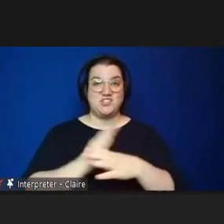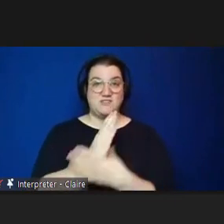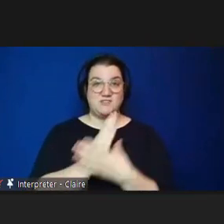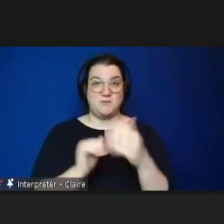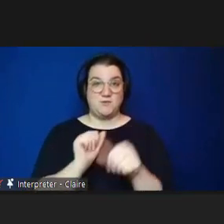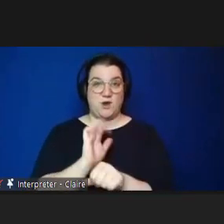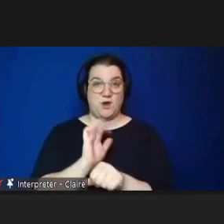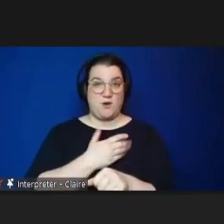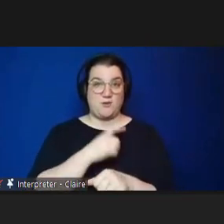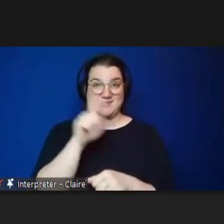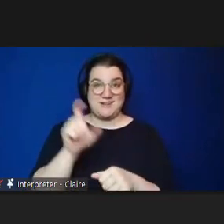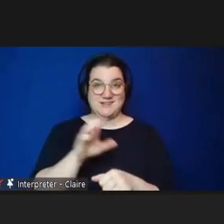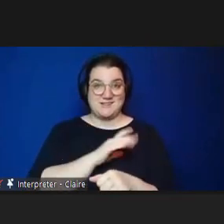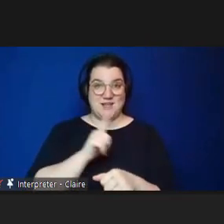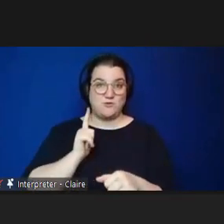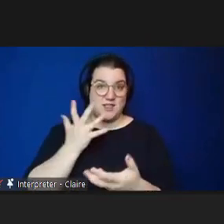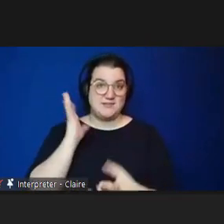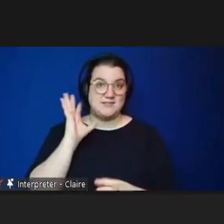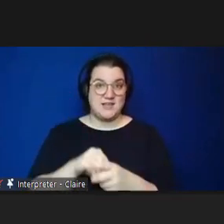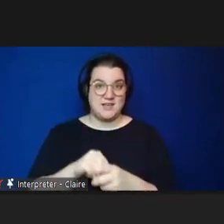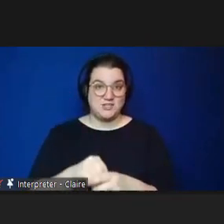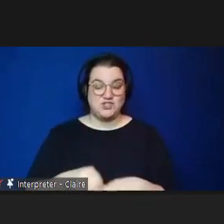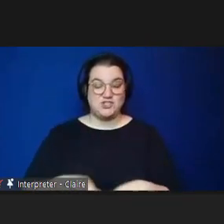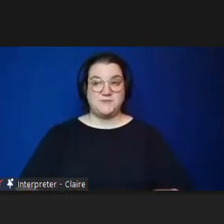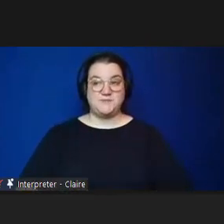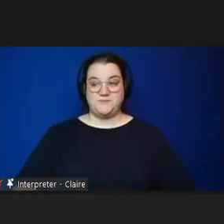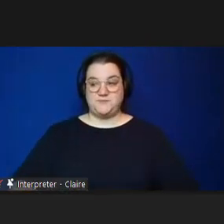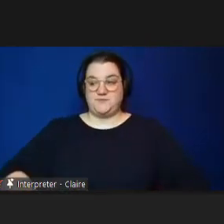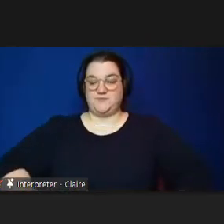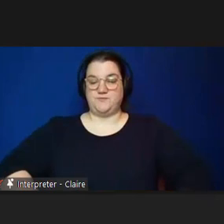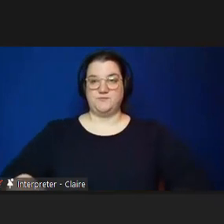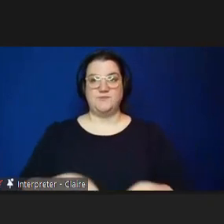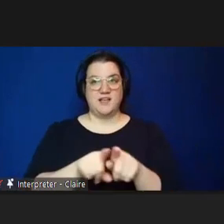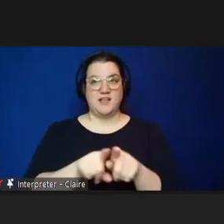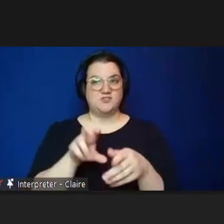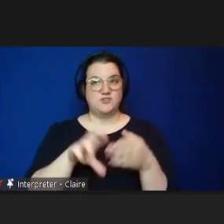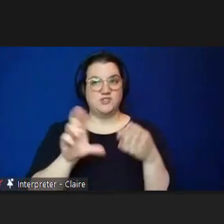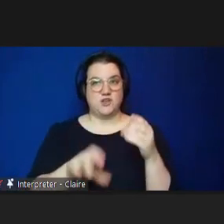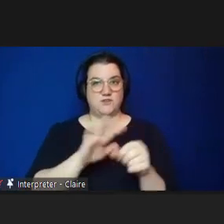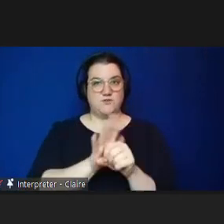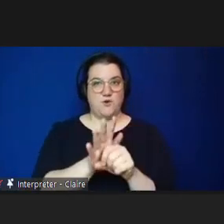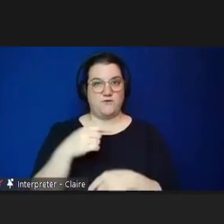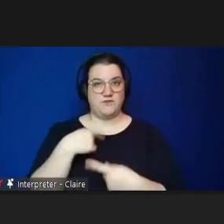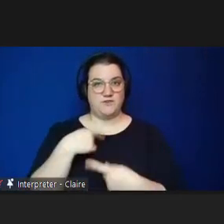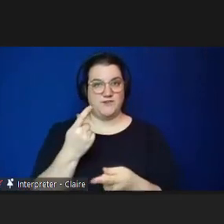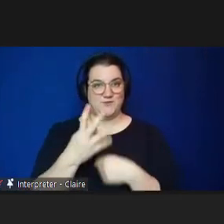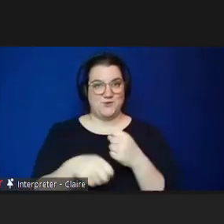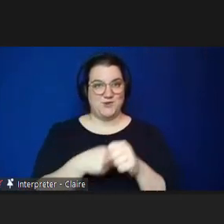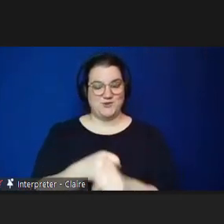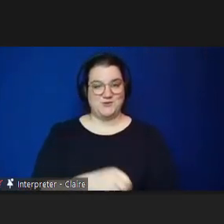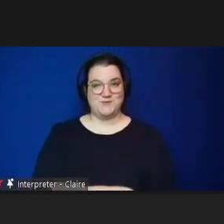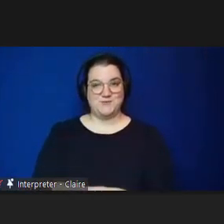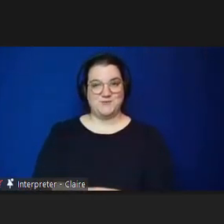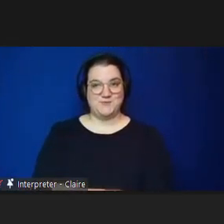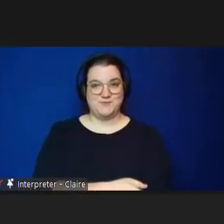Texas Council has engaged in as a result of COVID over the last couple of years, feels